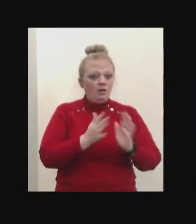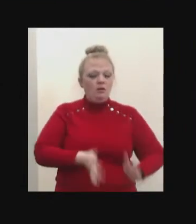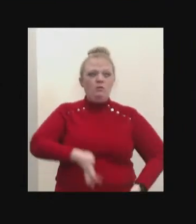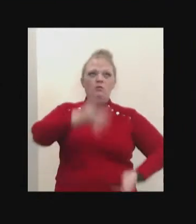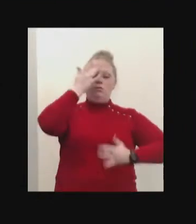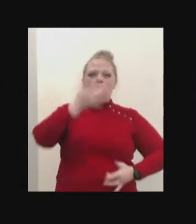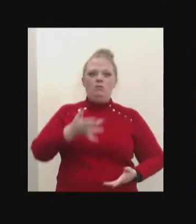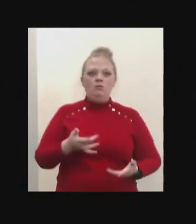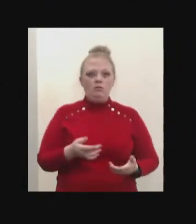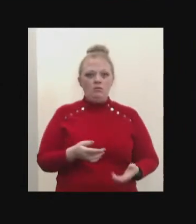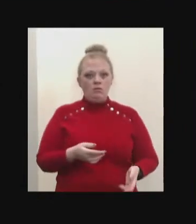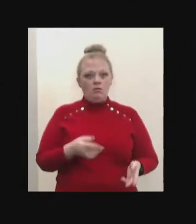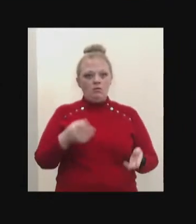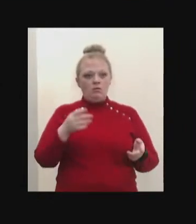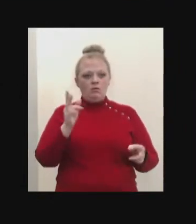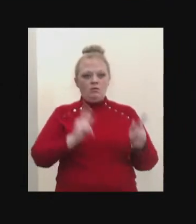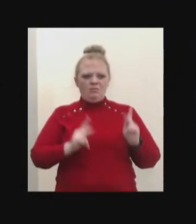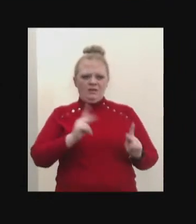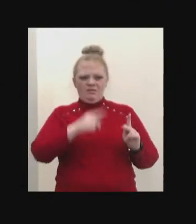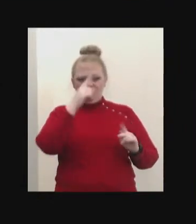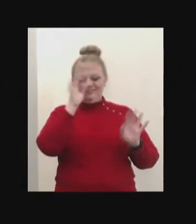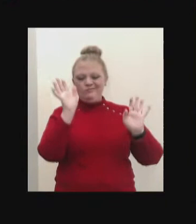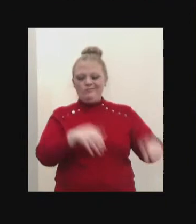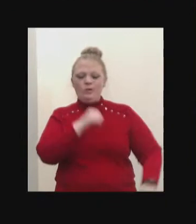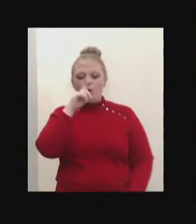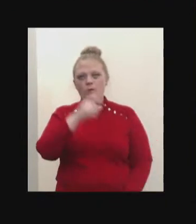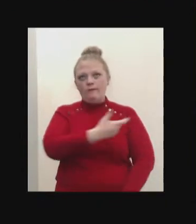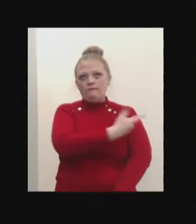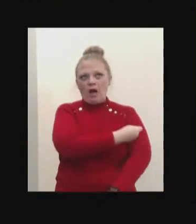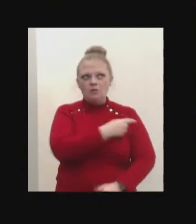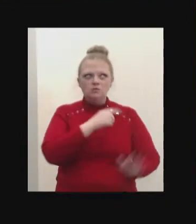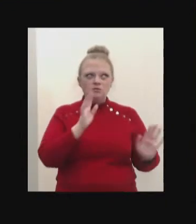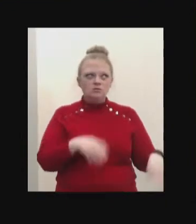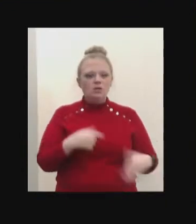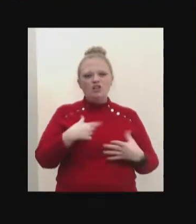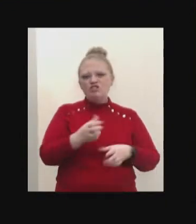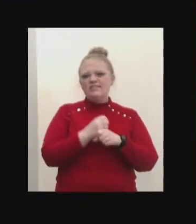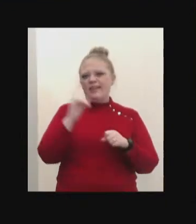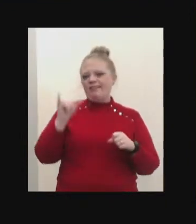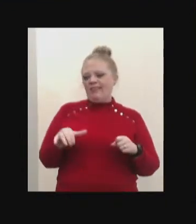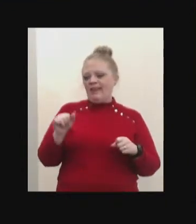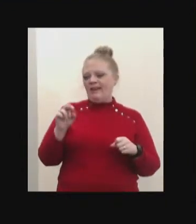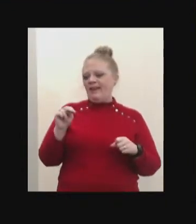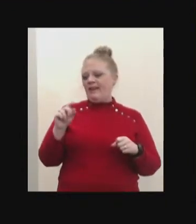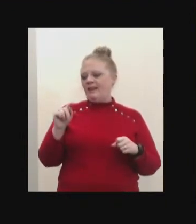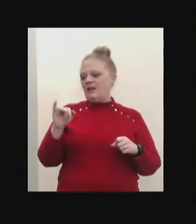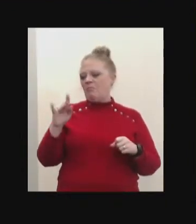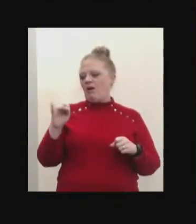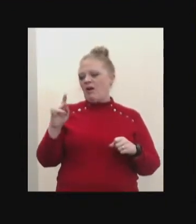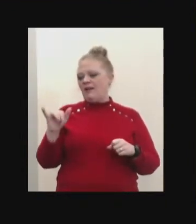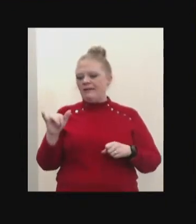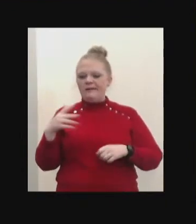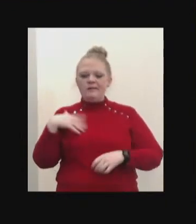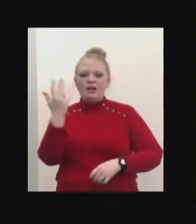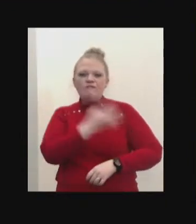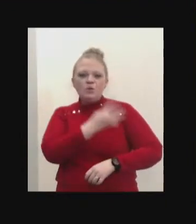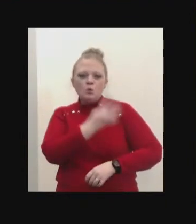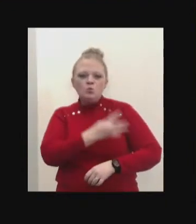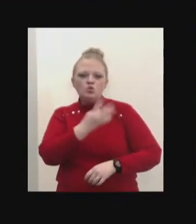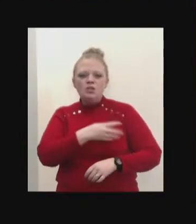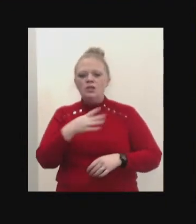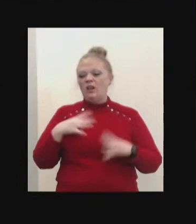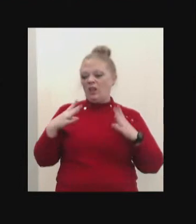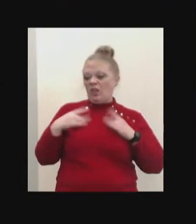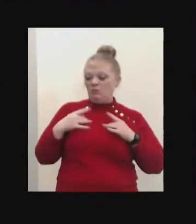people think, well, I don't need to get vaccinated. I can just get the monoclonal antibody infusion if I get infected, and I won't have to